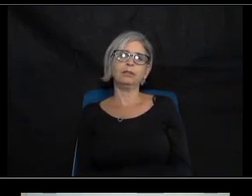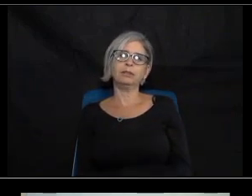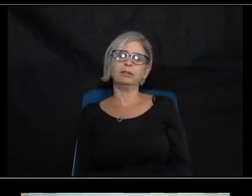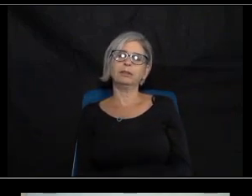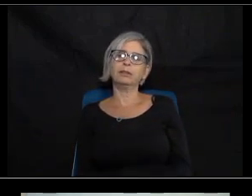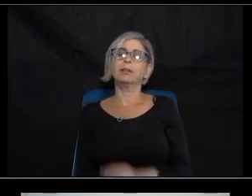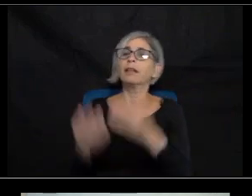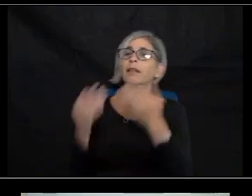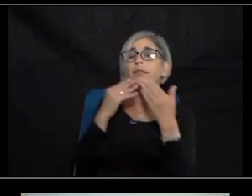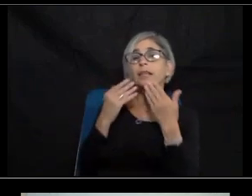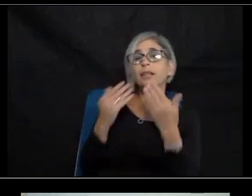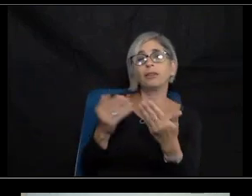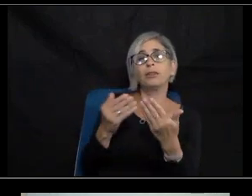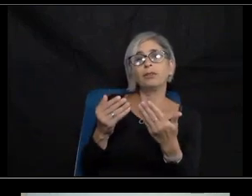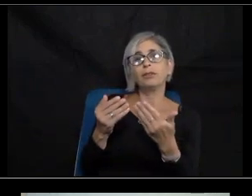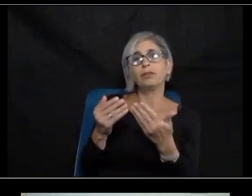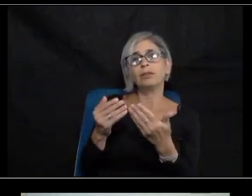Thank you.